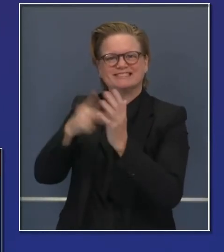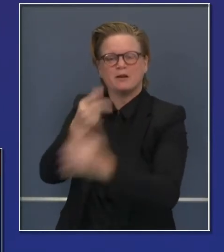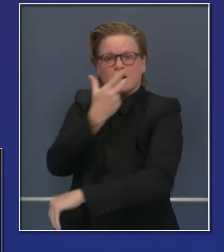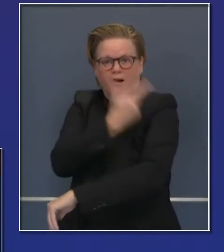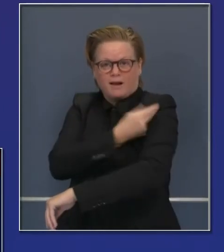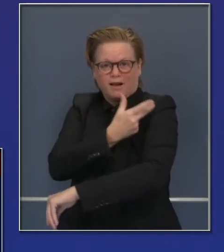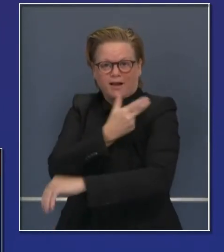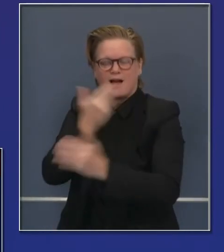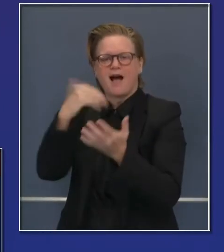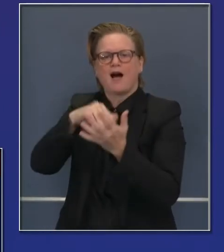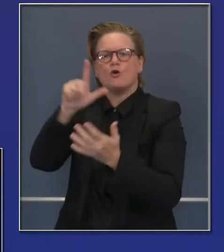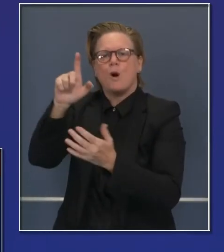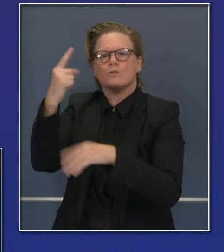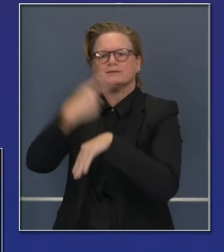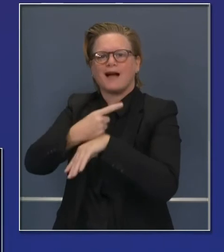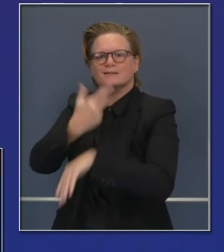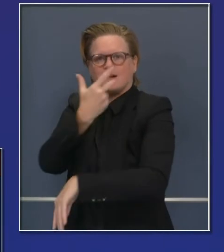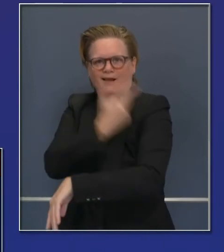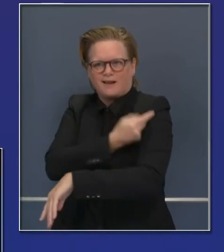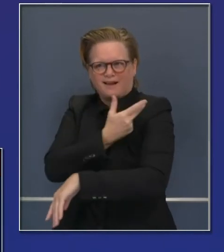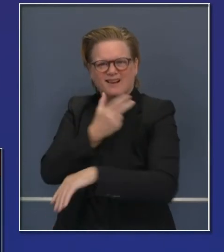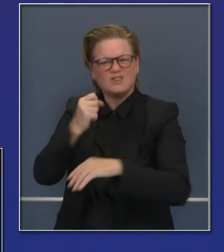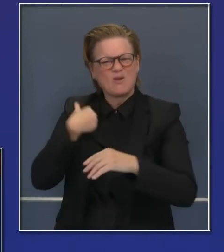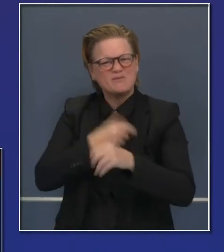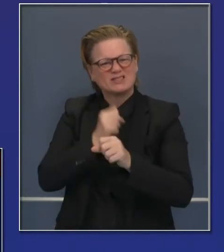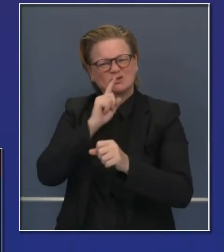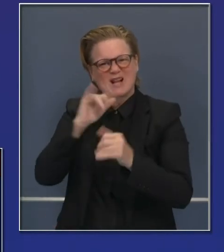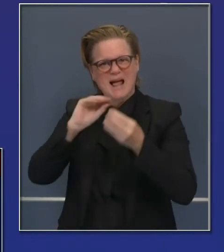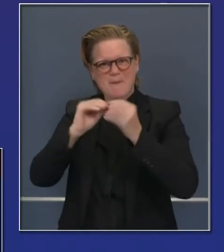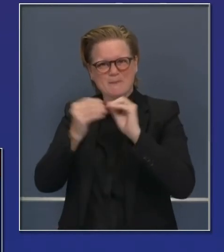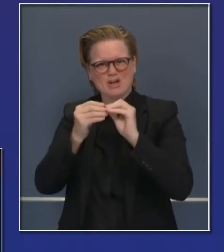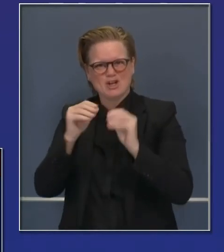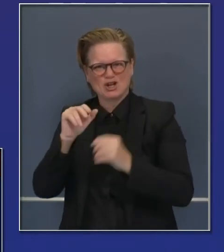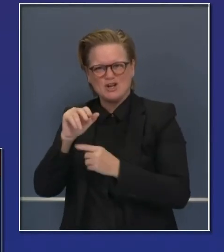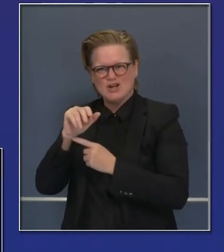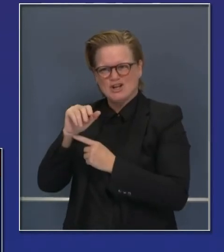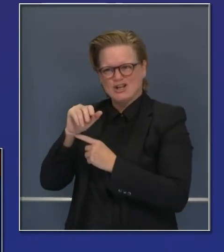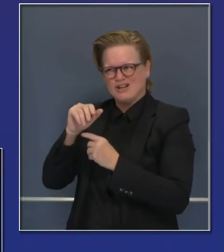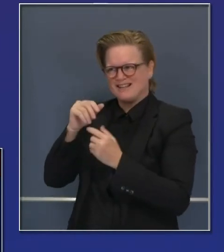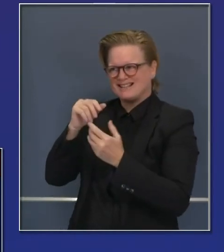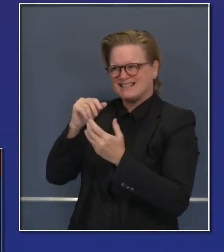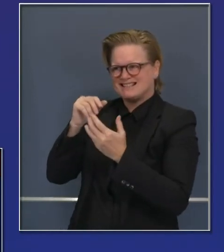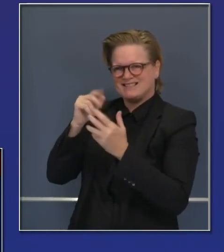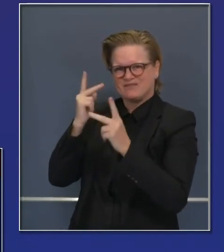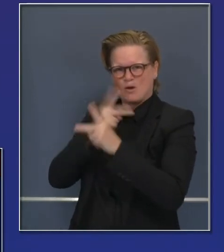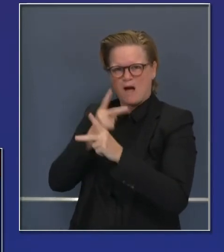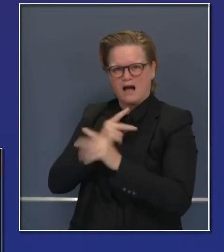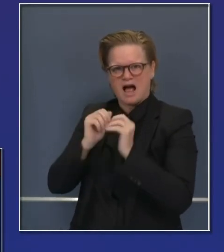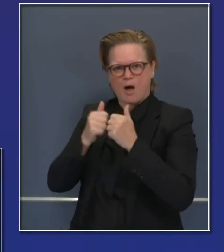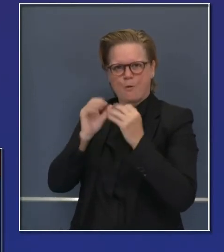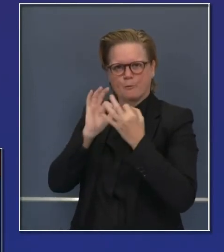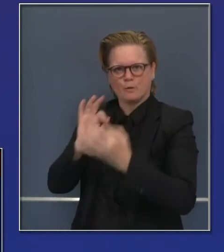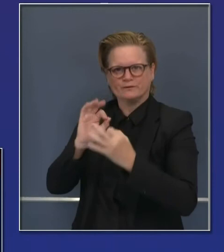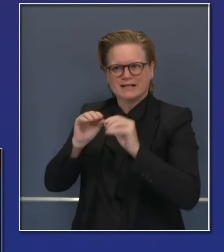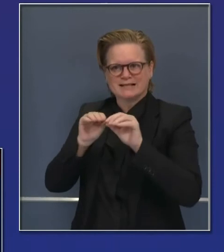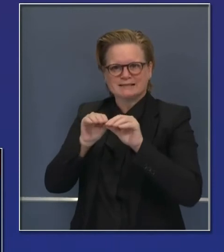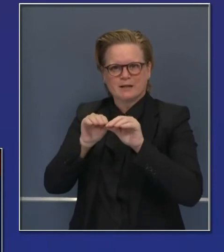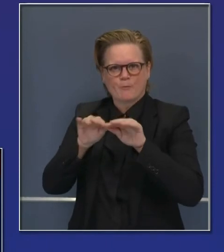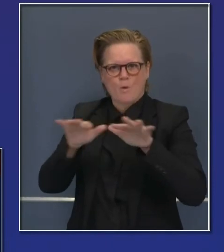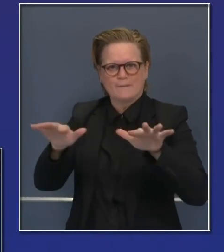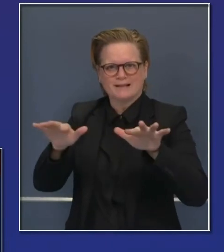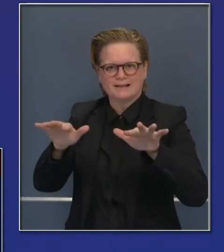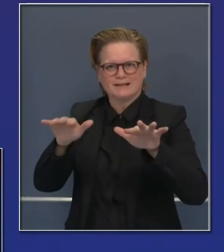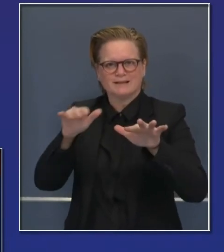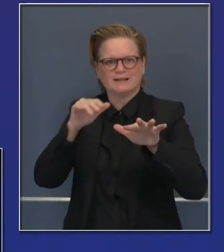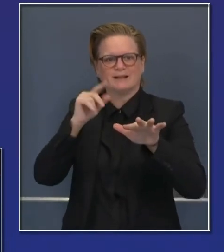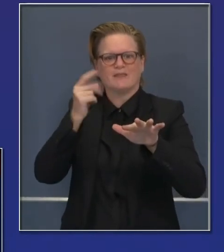vaccinated. We have to look at sub-prioritization of those doses, and we've done just that. This is our plan, and it